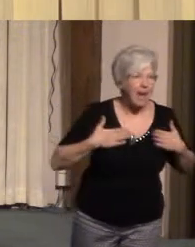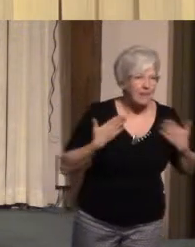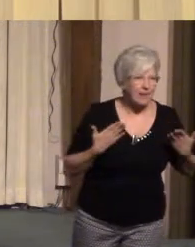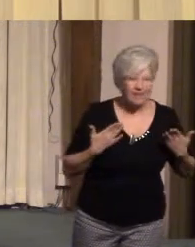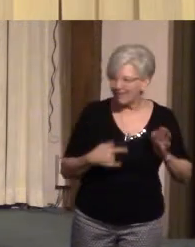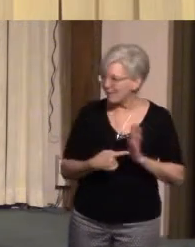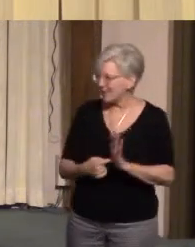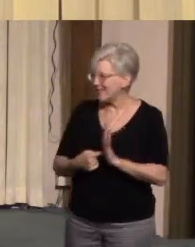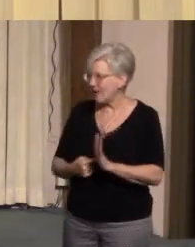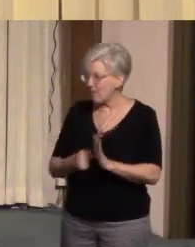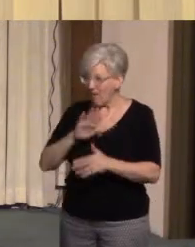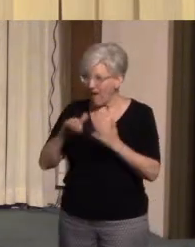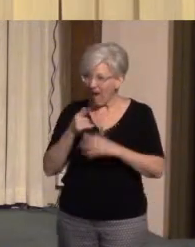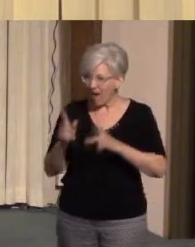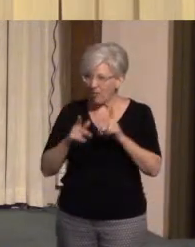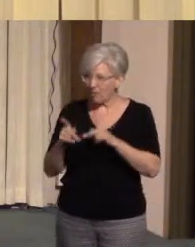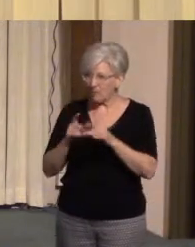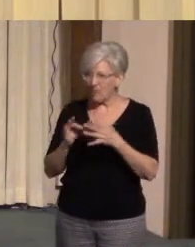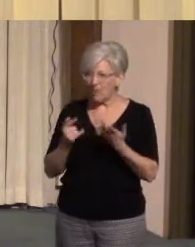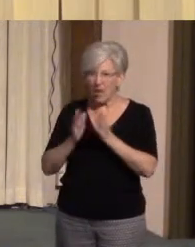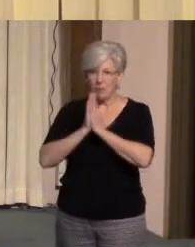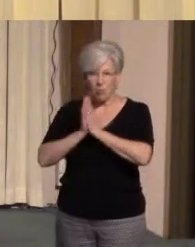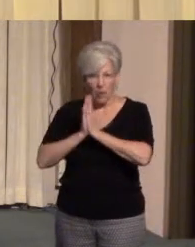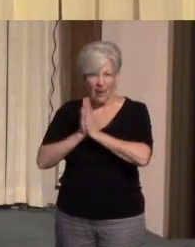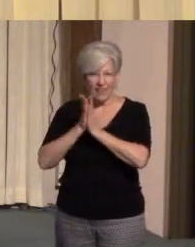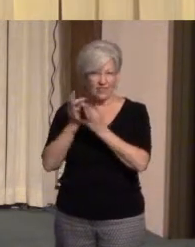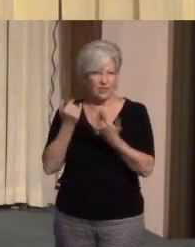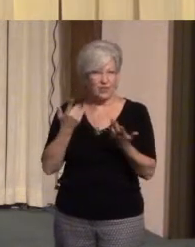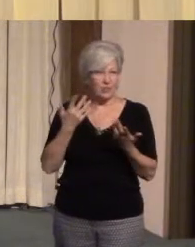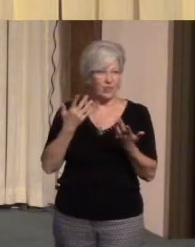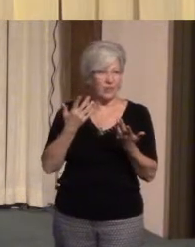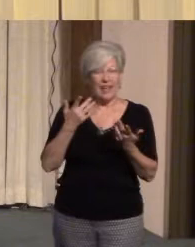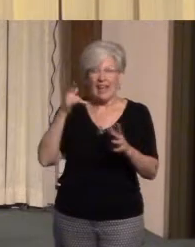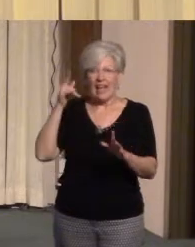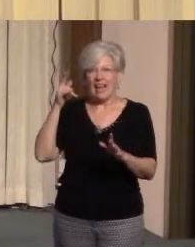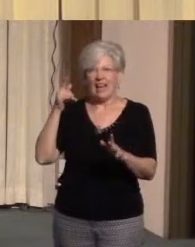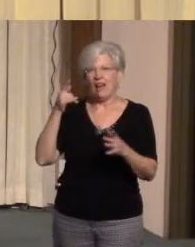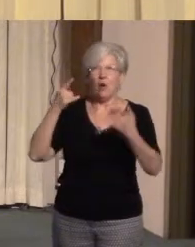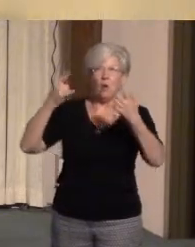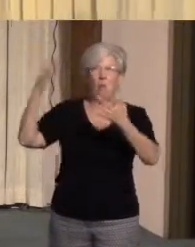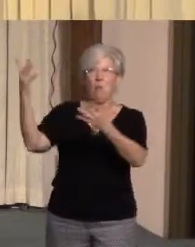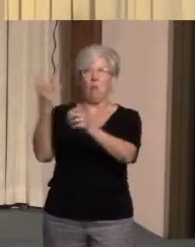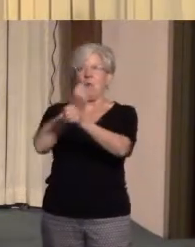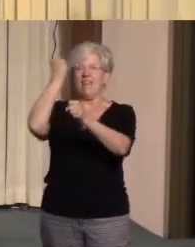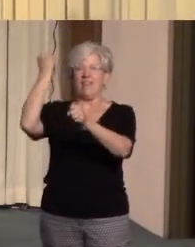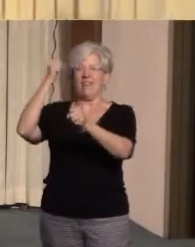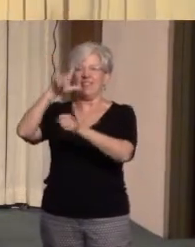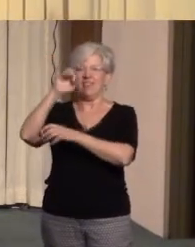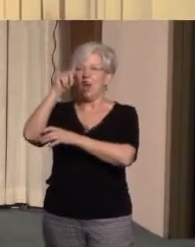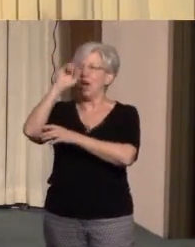happy. For example, all the people that prayed to hit the lottery, I think they all got like 17